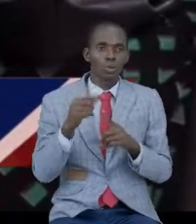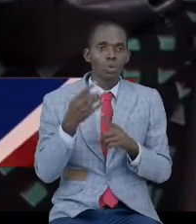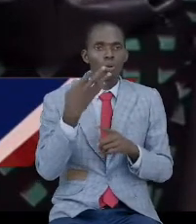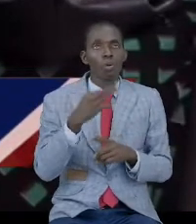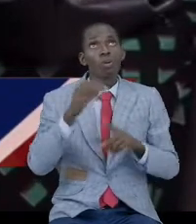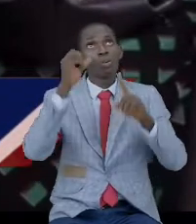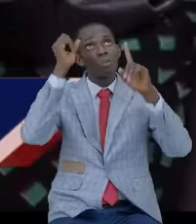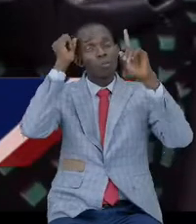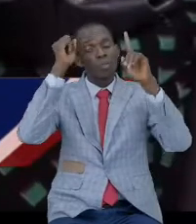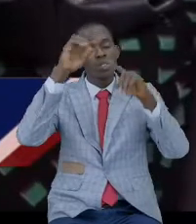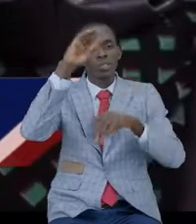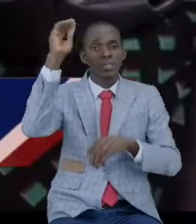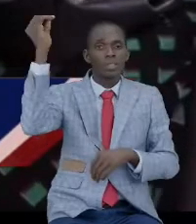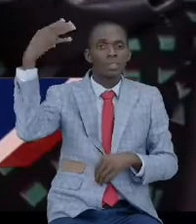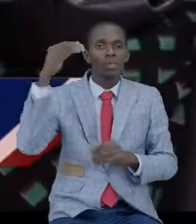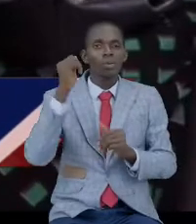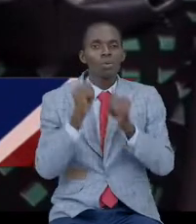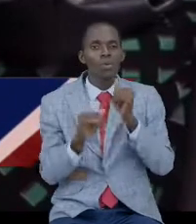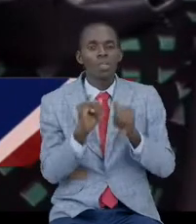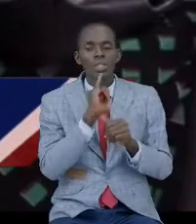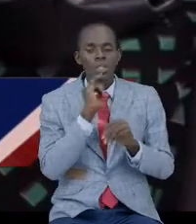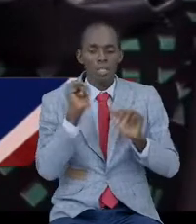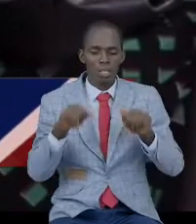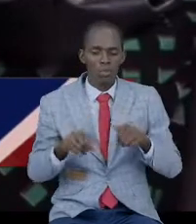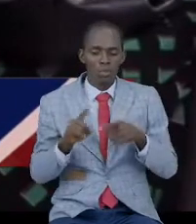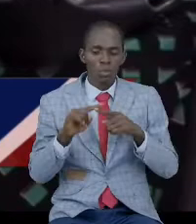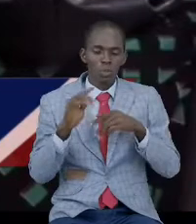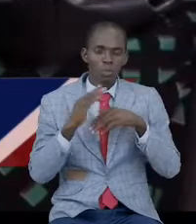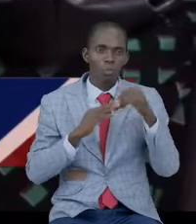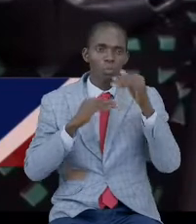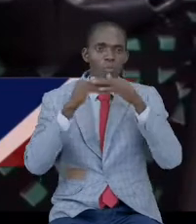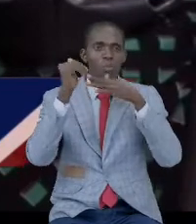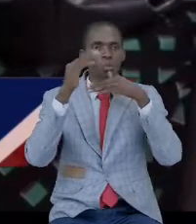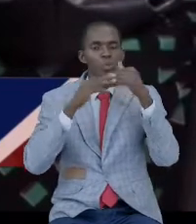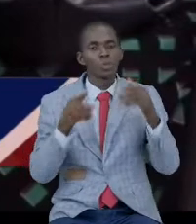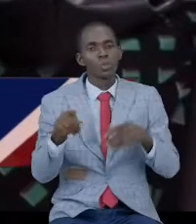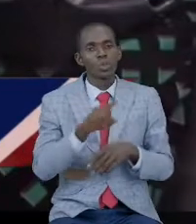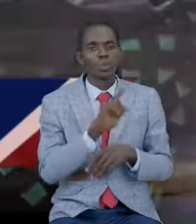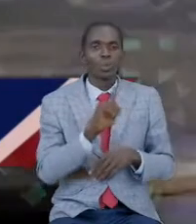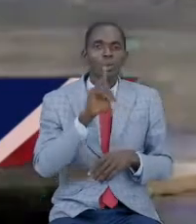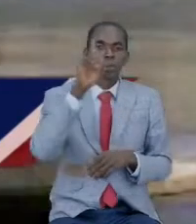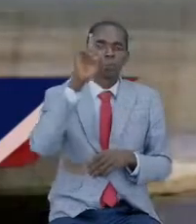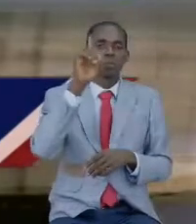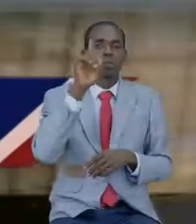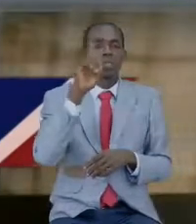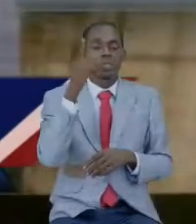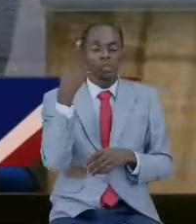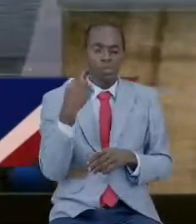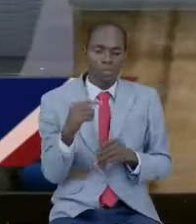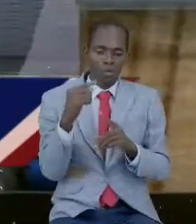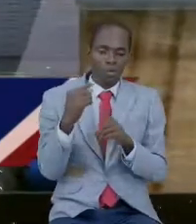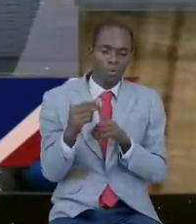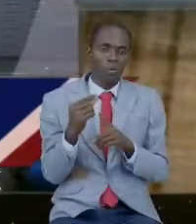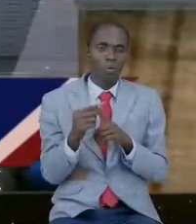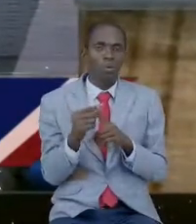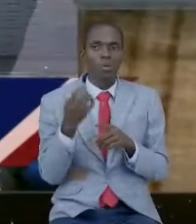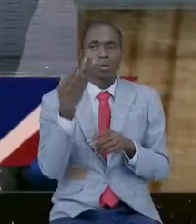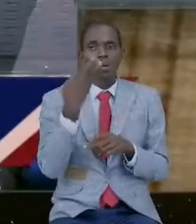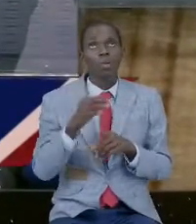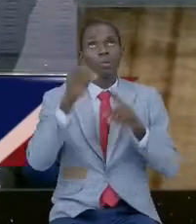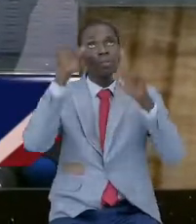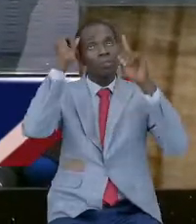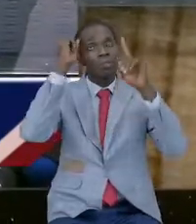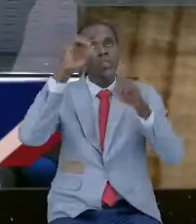grace, which is able to build you up. The word of his